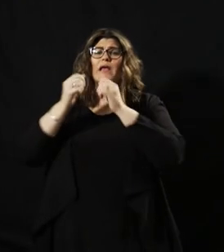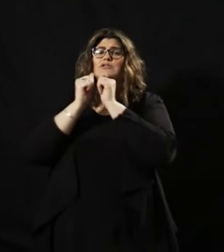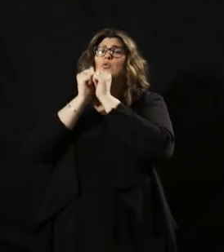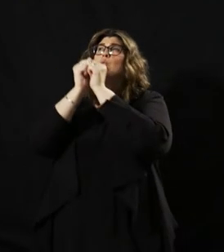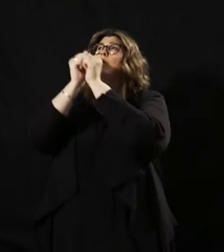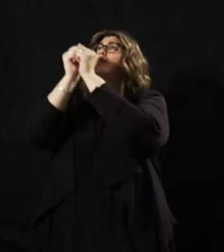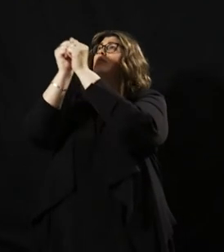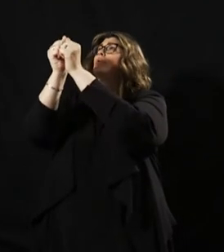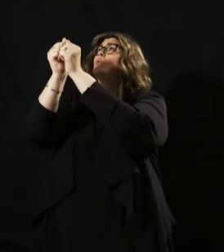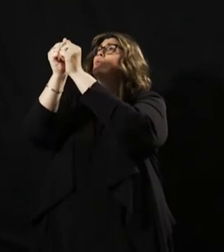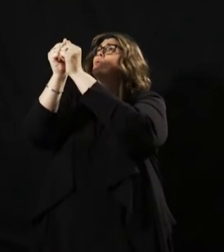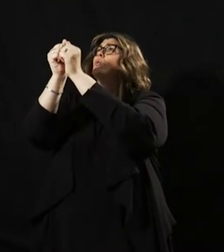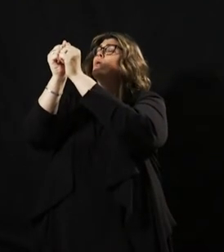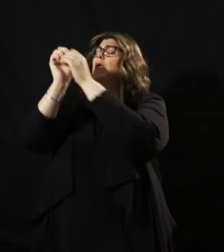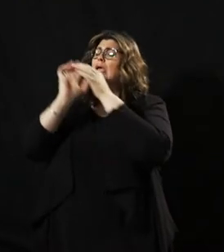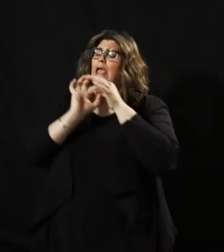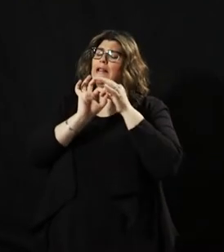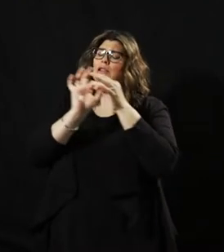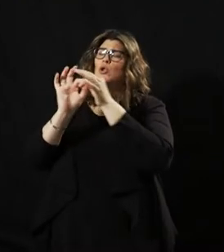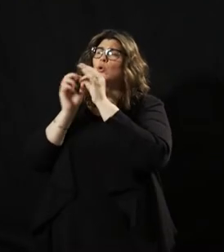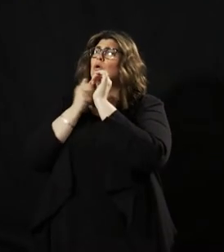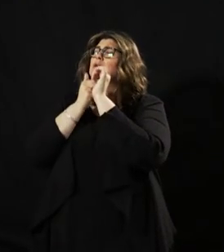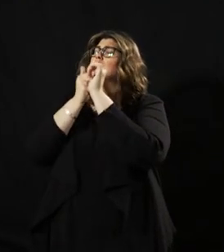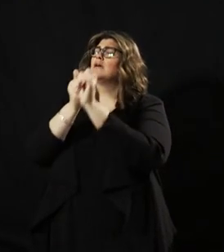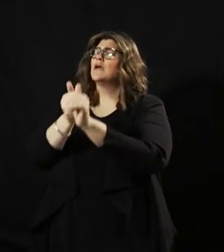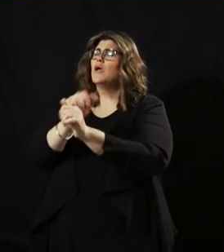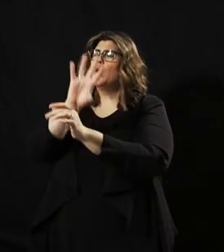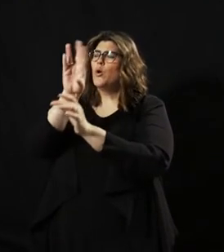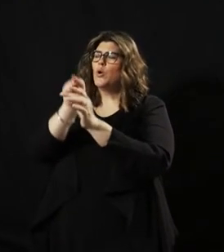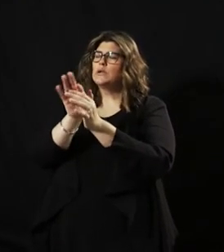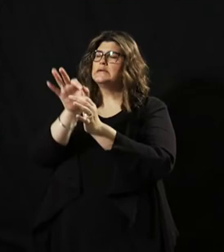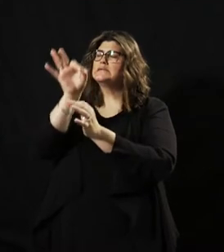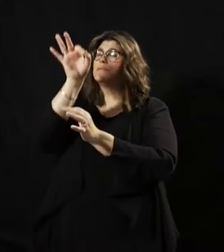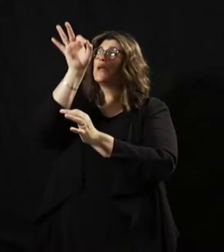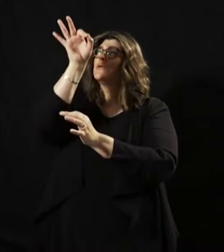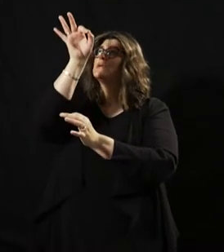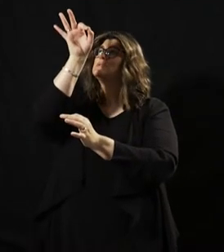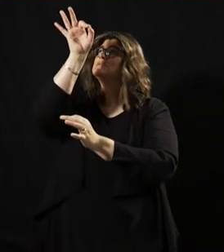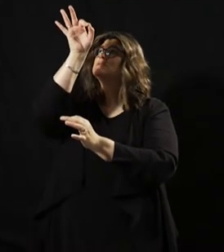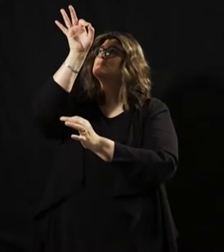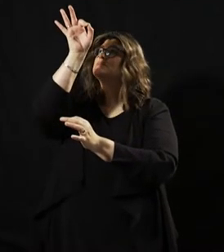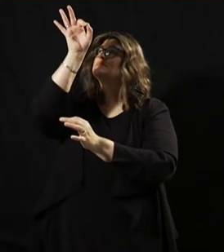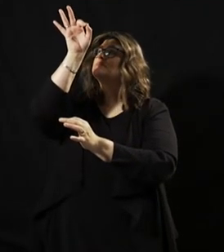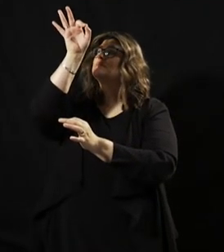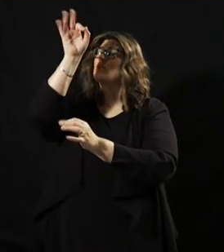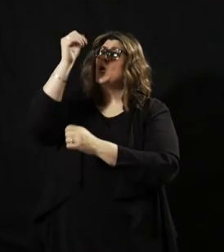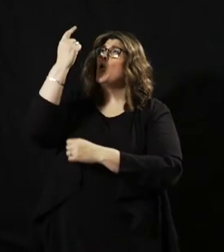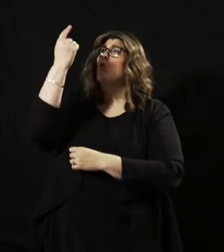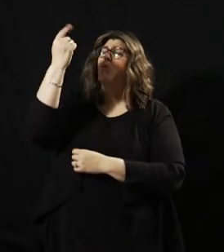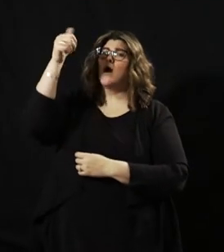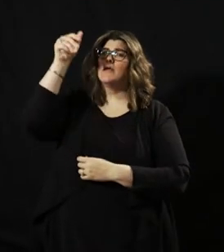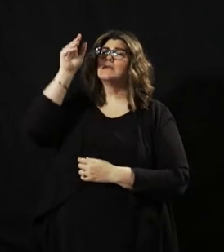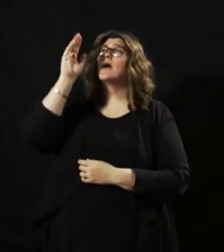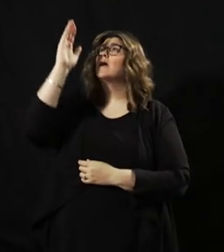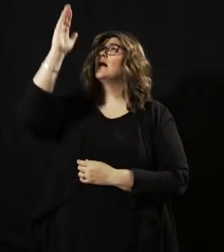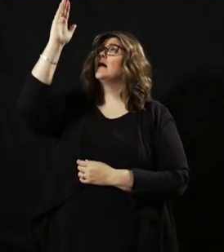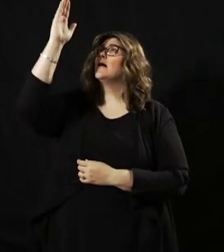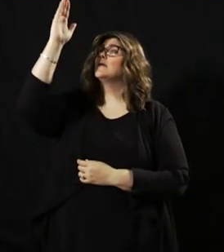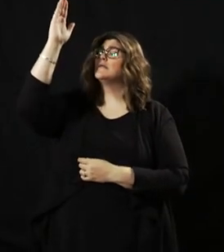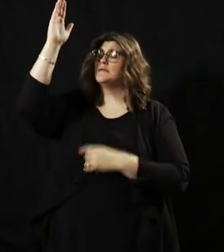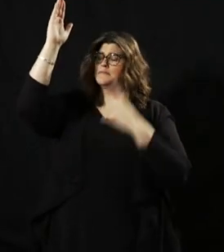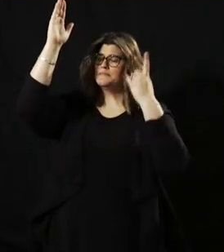you in the unity of the Holy Spirit, one